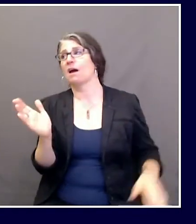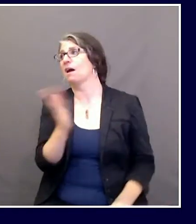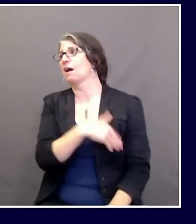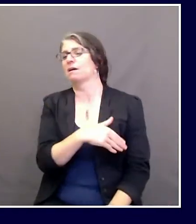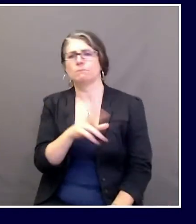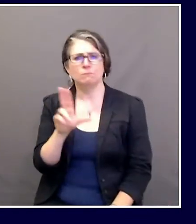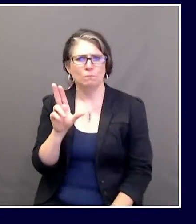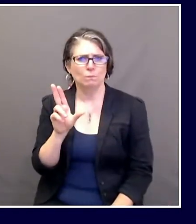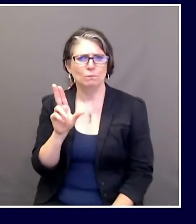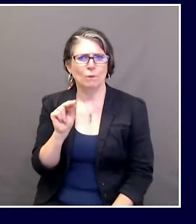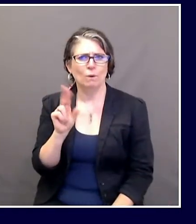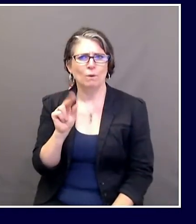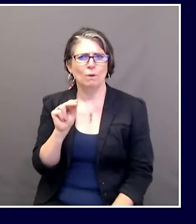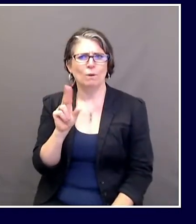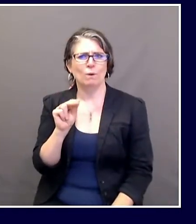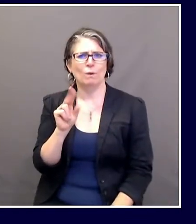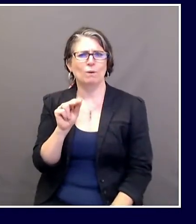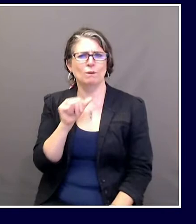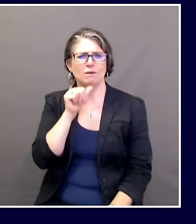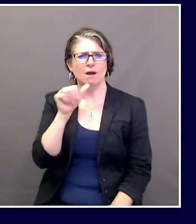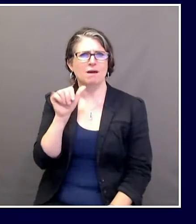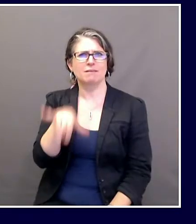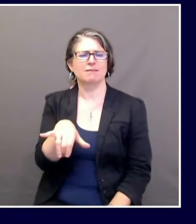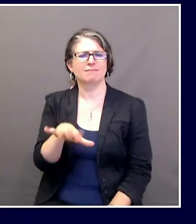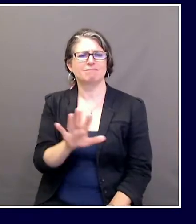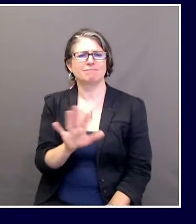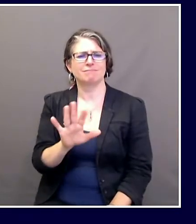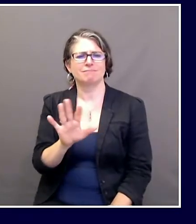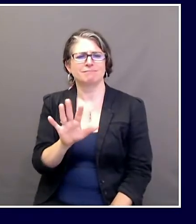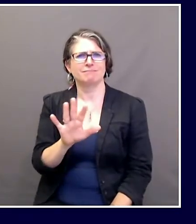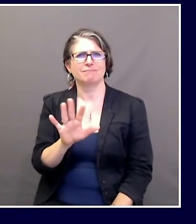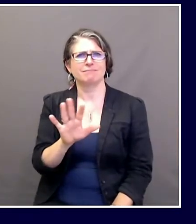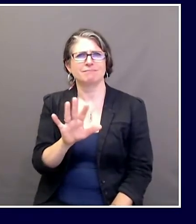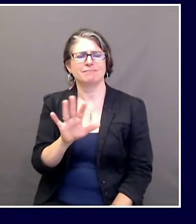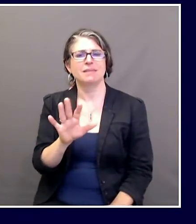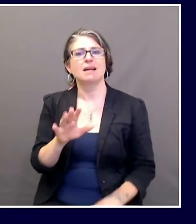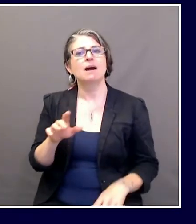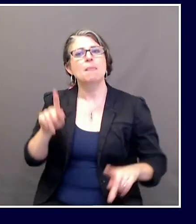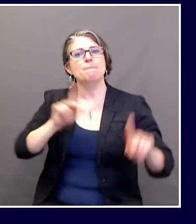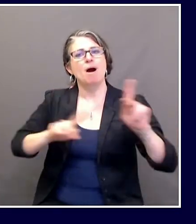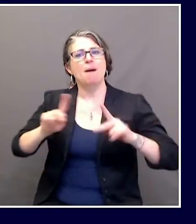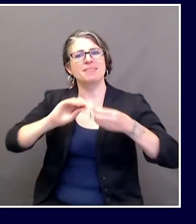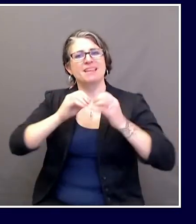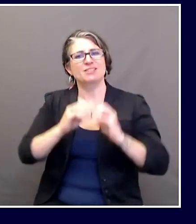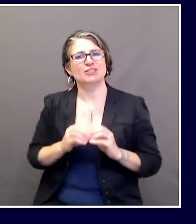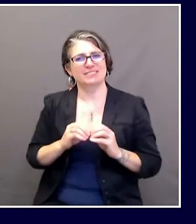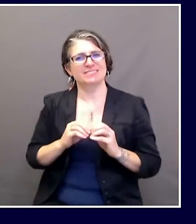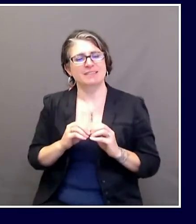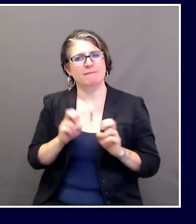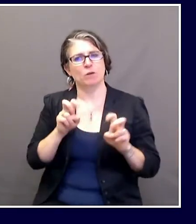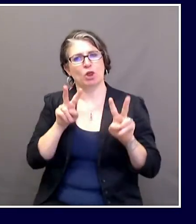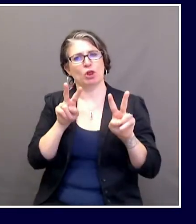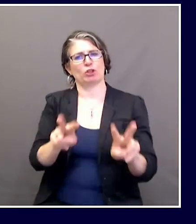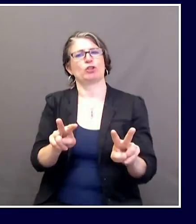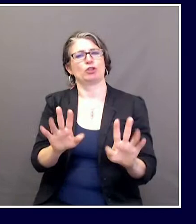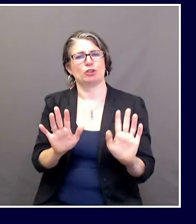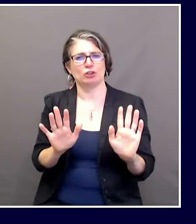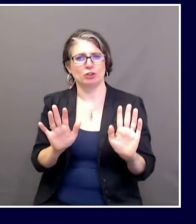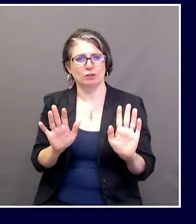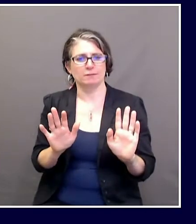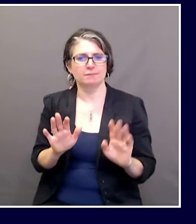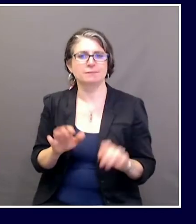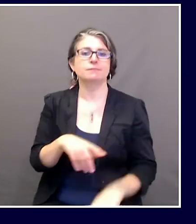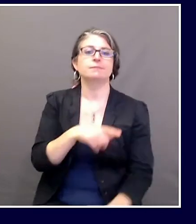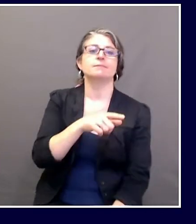not going to those counties with the FEMA mobile vaccine unit. It's just that they have a throughput that's more